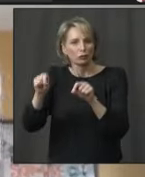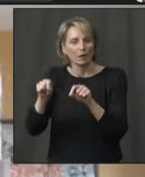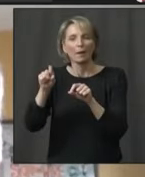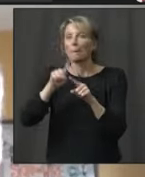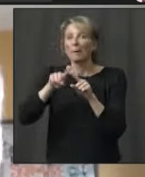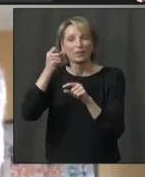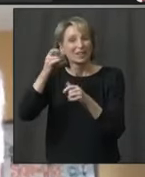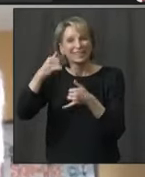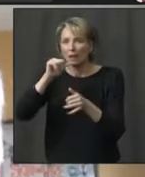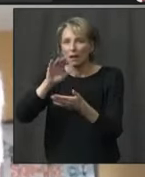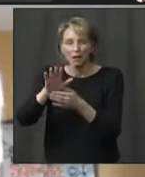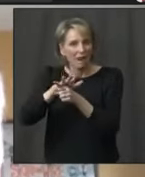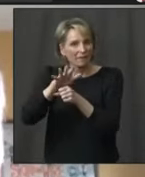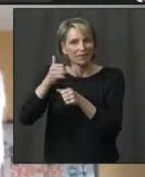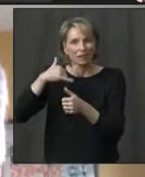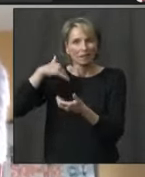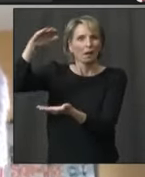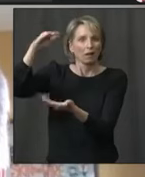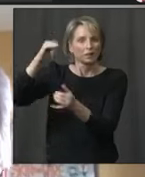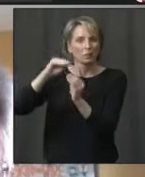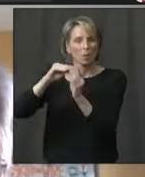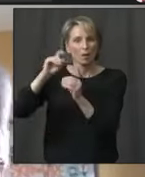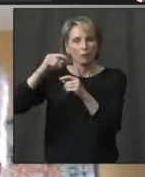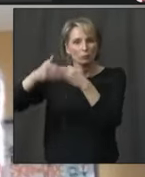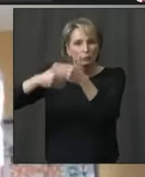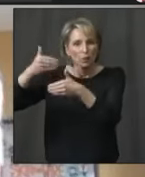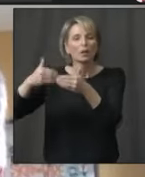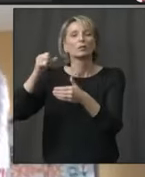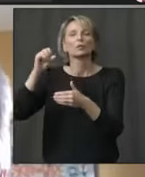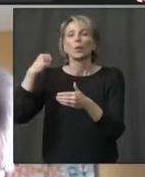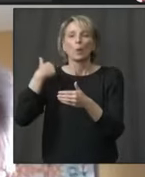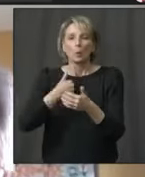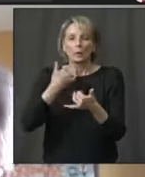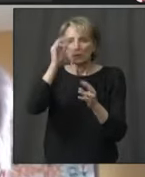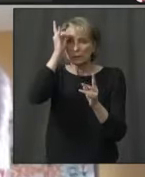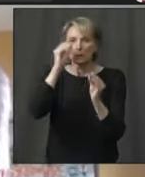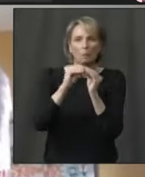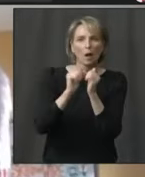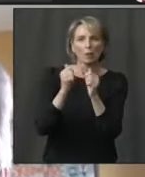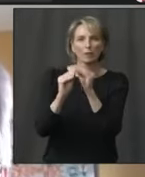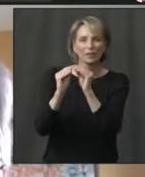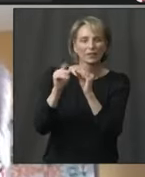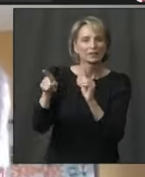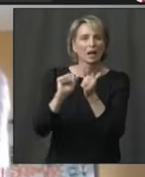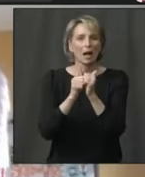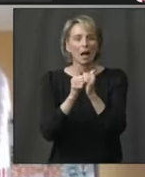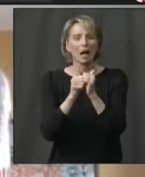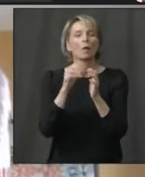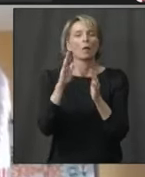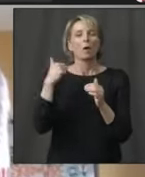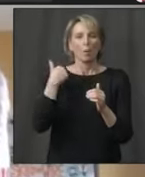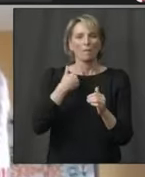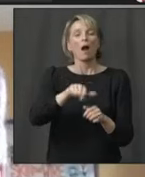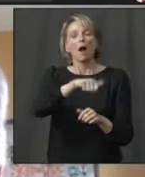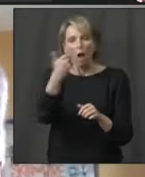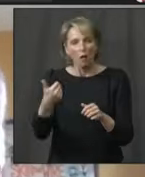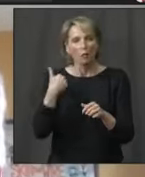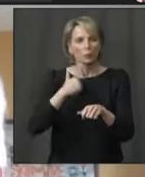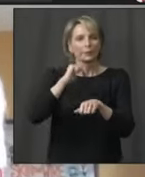another technical fix, Plan B, we call it, which will basically force claims into